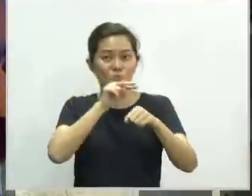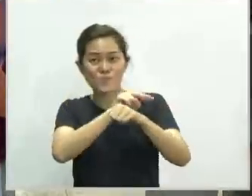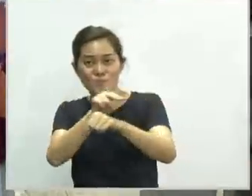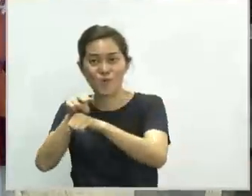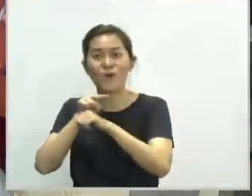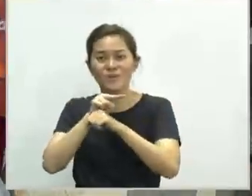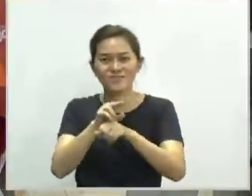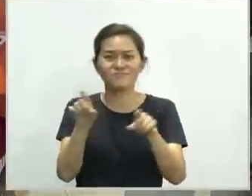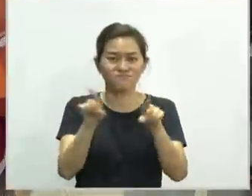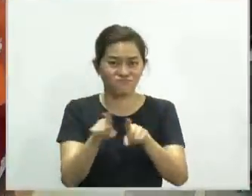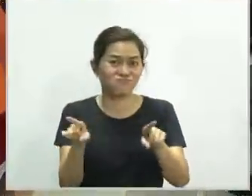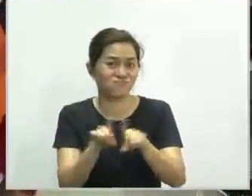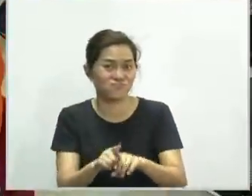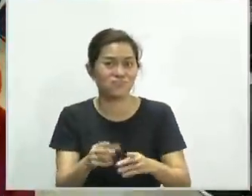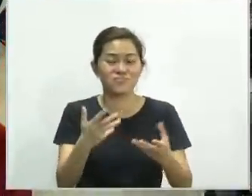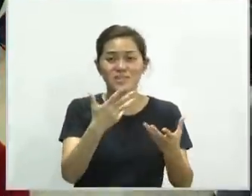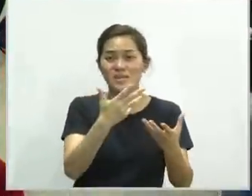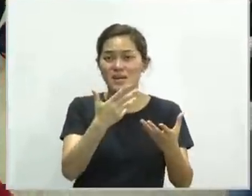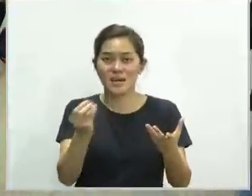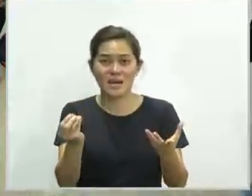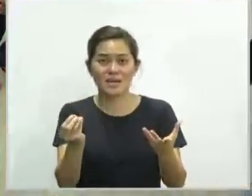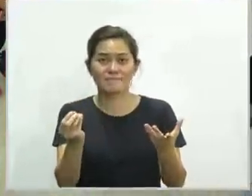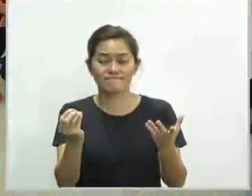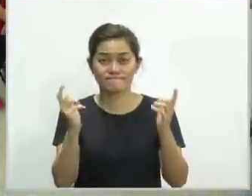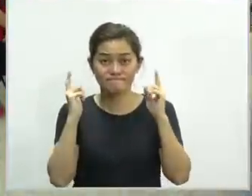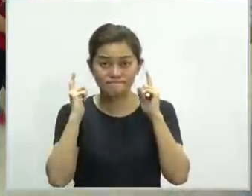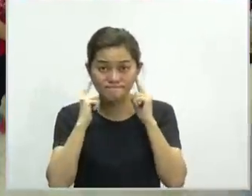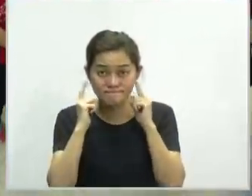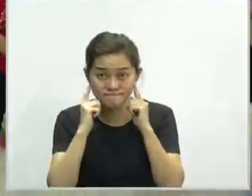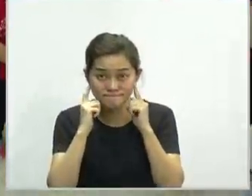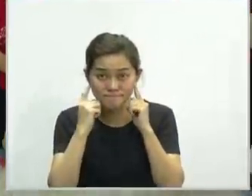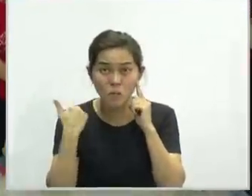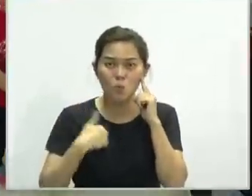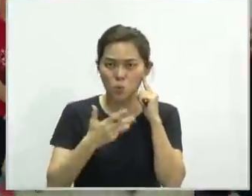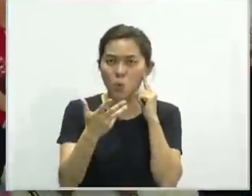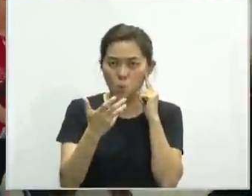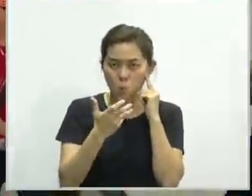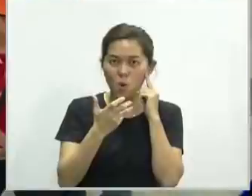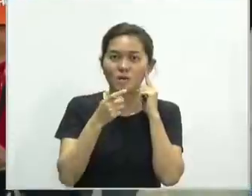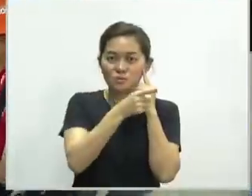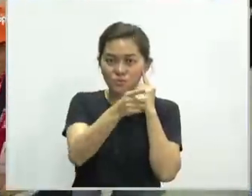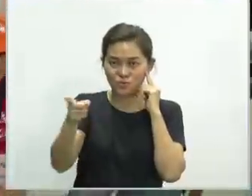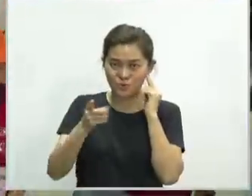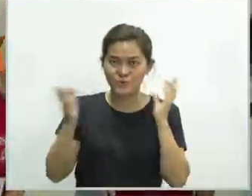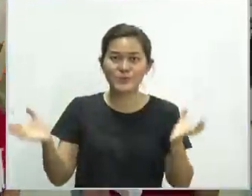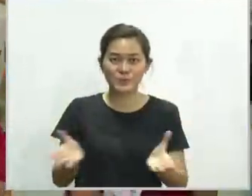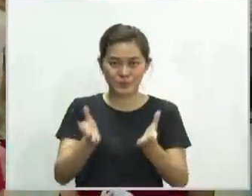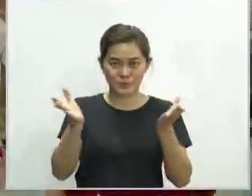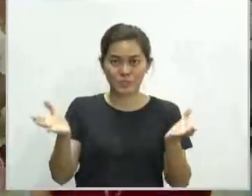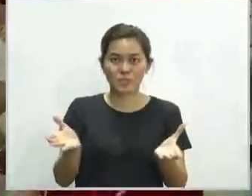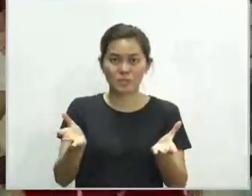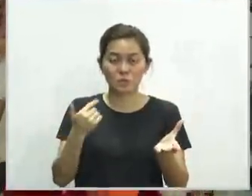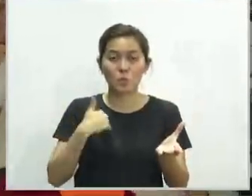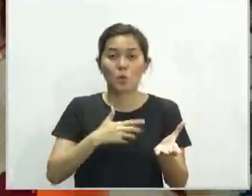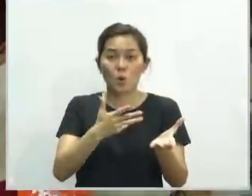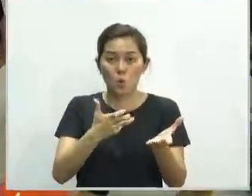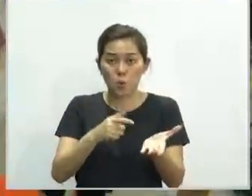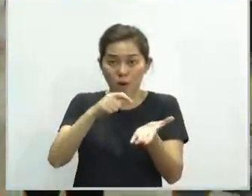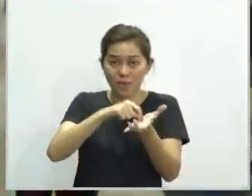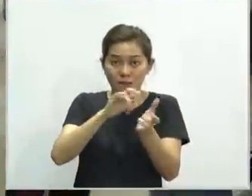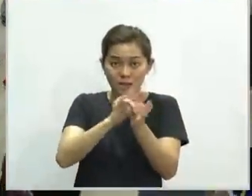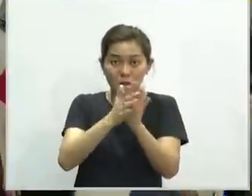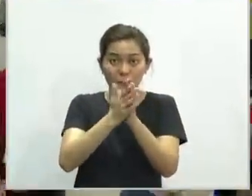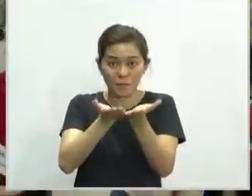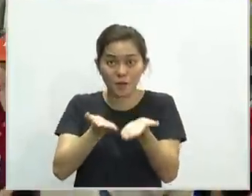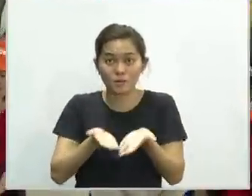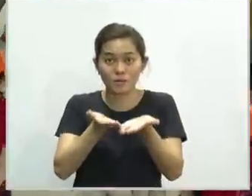in. And listen, we just want to encourage you. We want to give you this Bible. We want